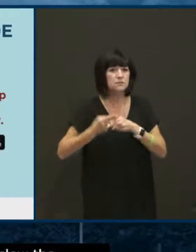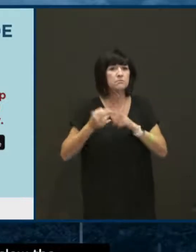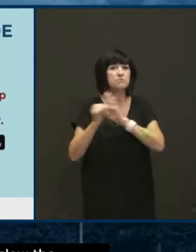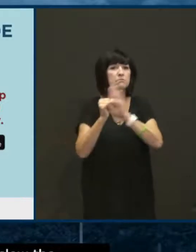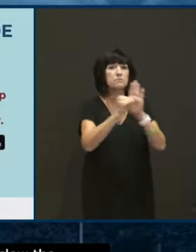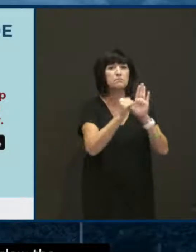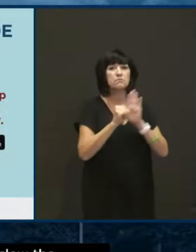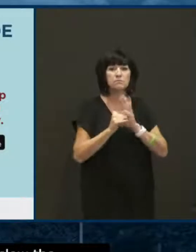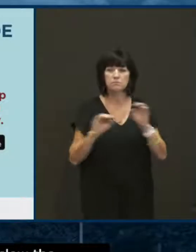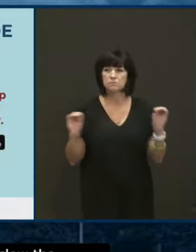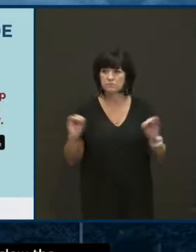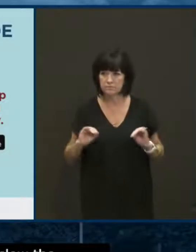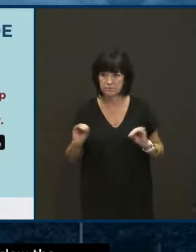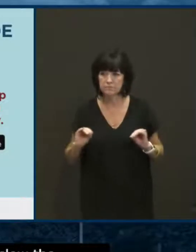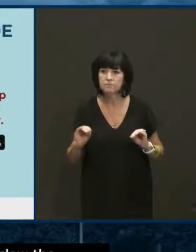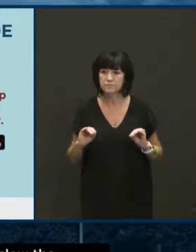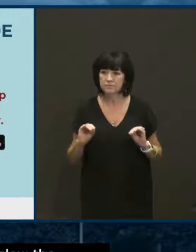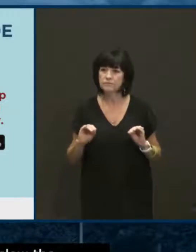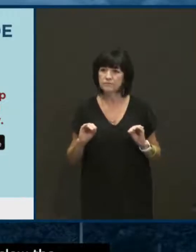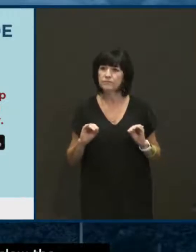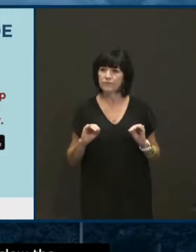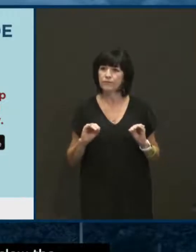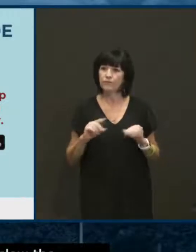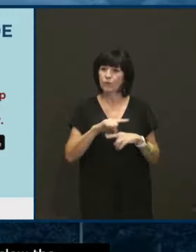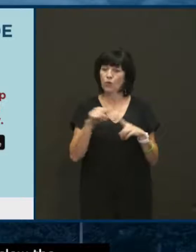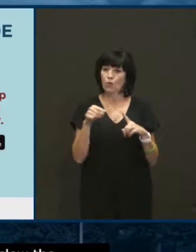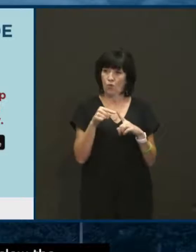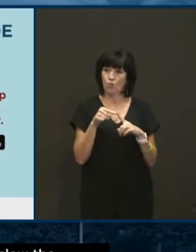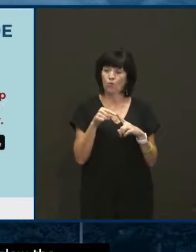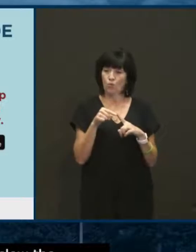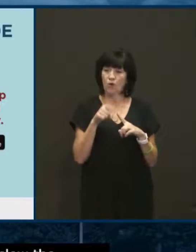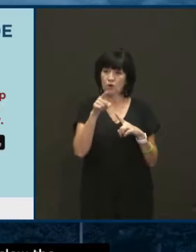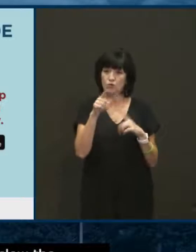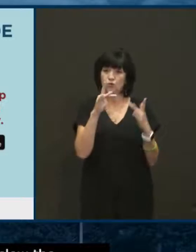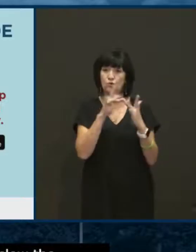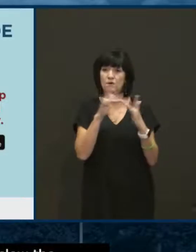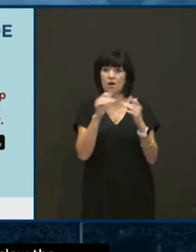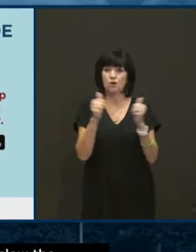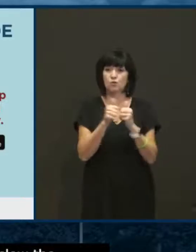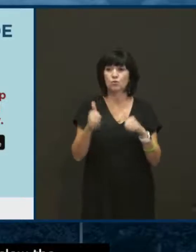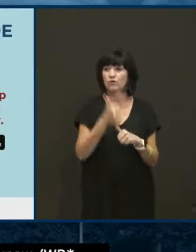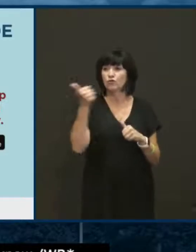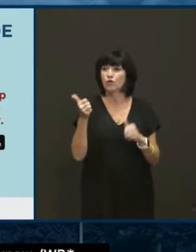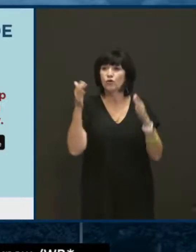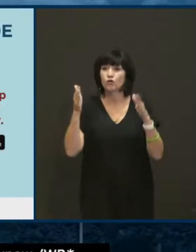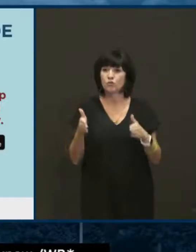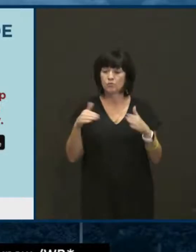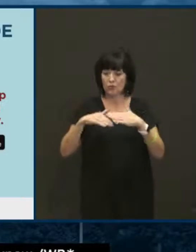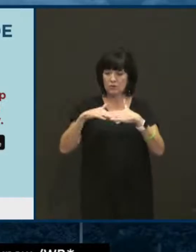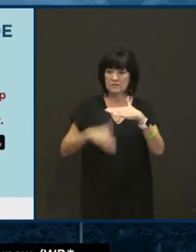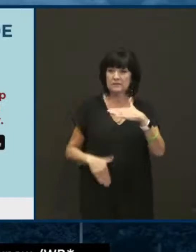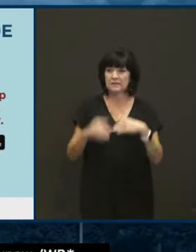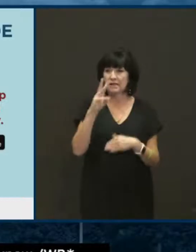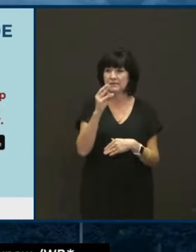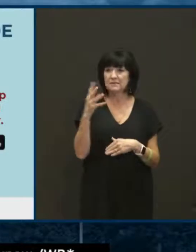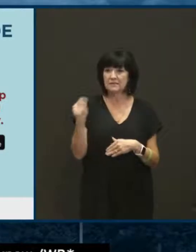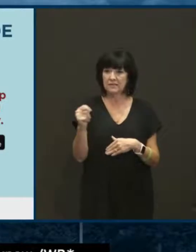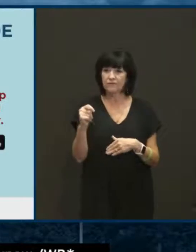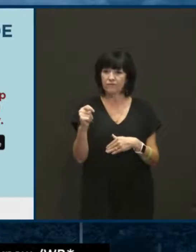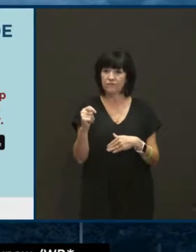ago, enables you to know when you've been in contact with somebody within 6 feet for more than 15